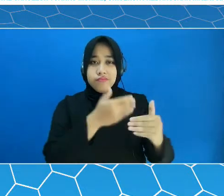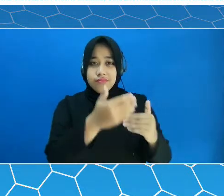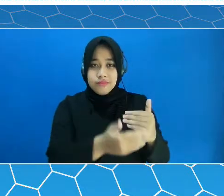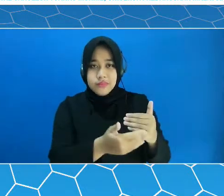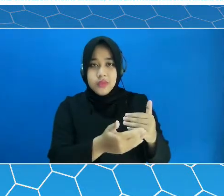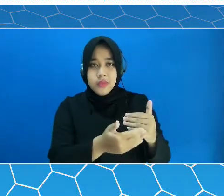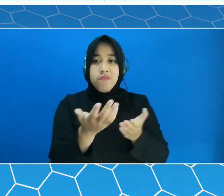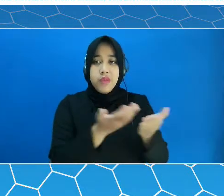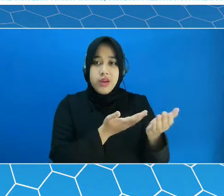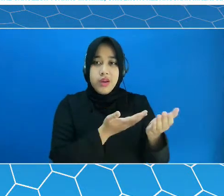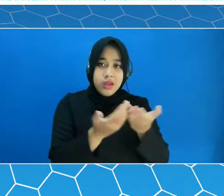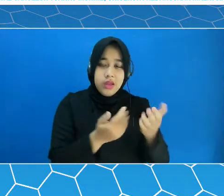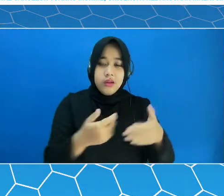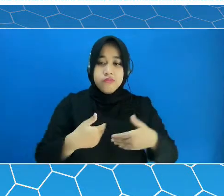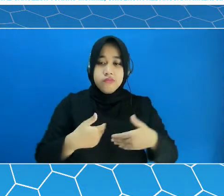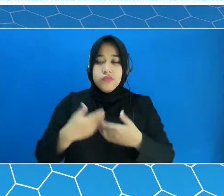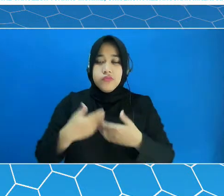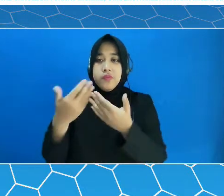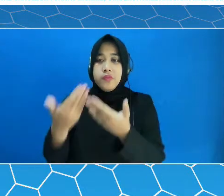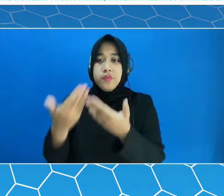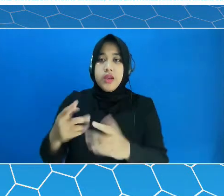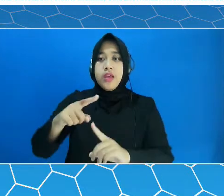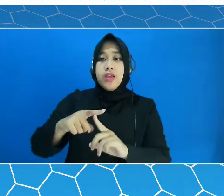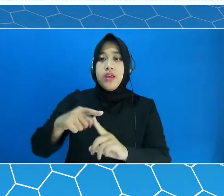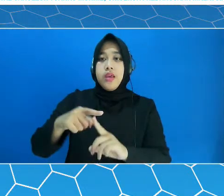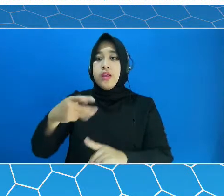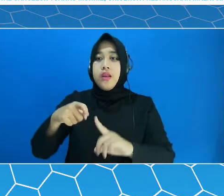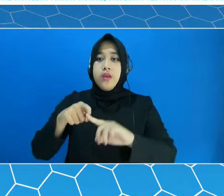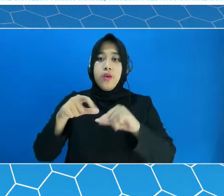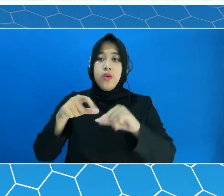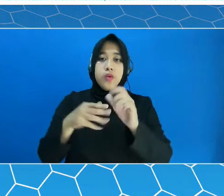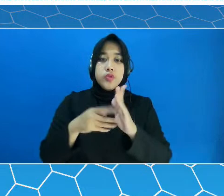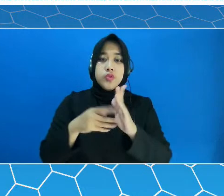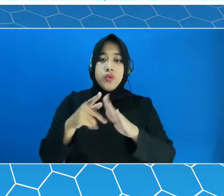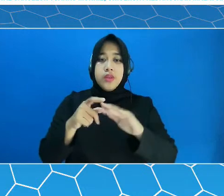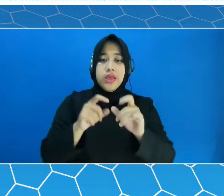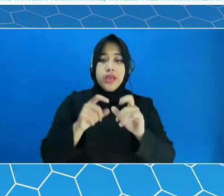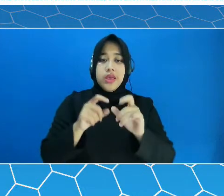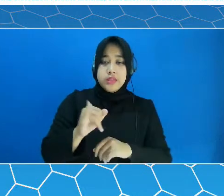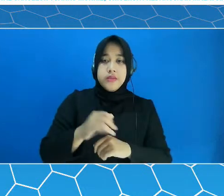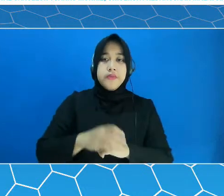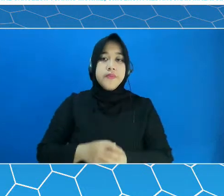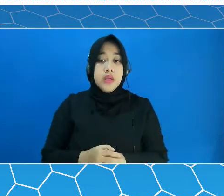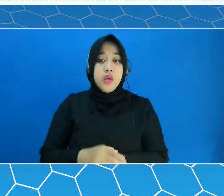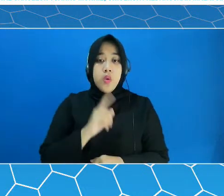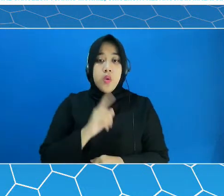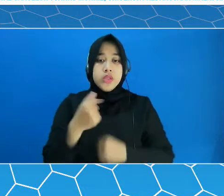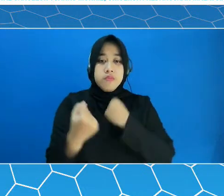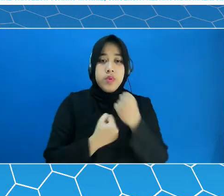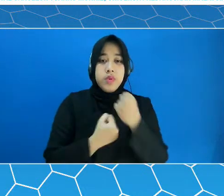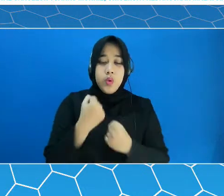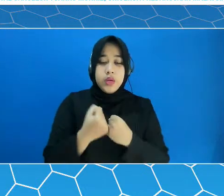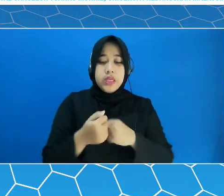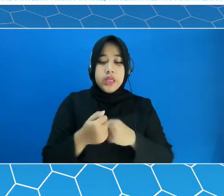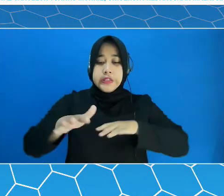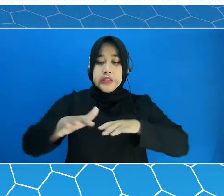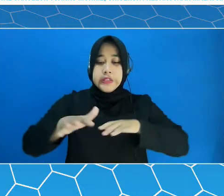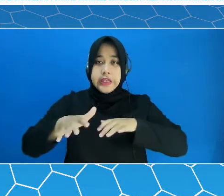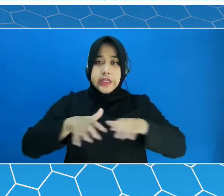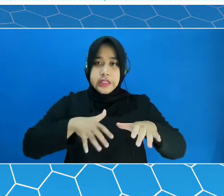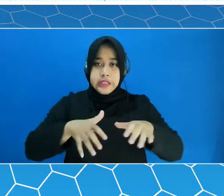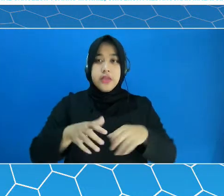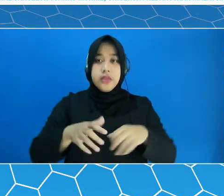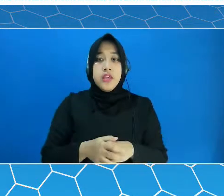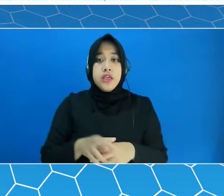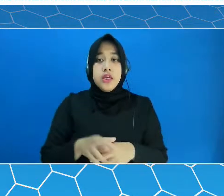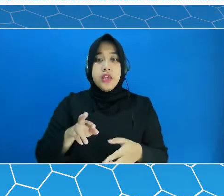our requirements, and therefore we should be able to use that. And in our hospital, our strategy is probably about 30% of our patients